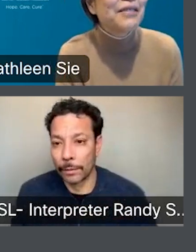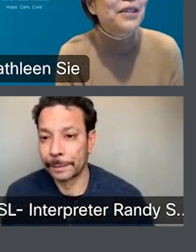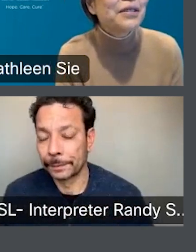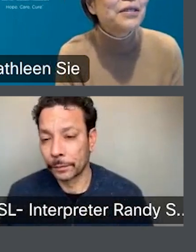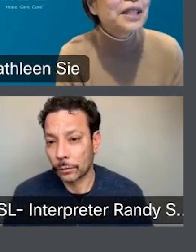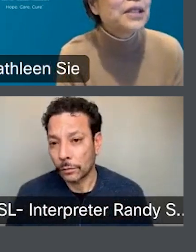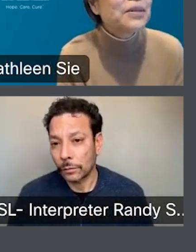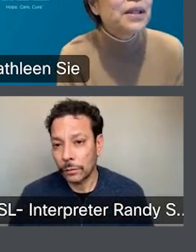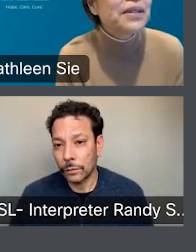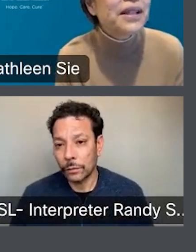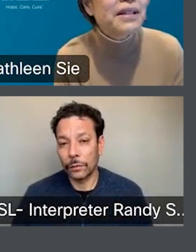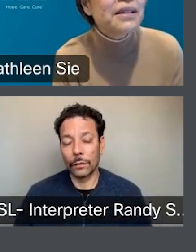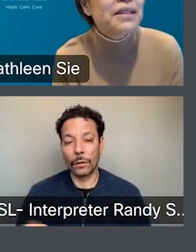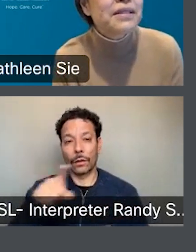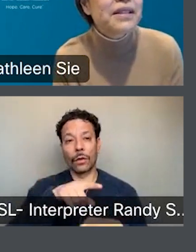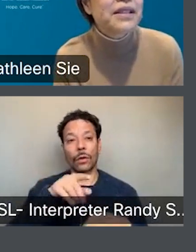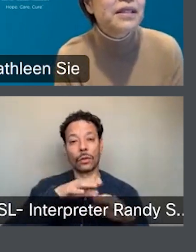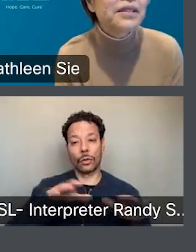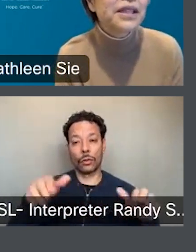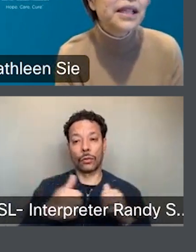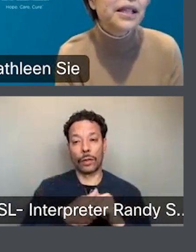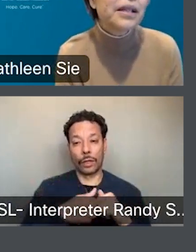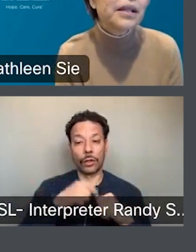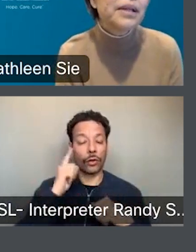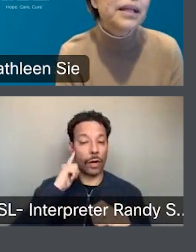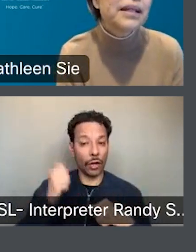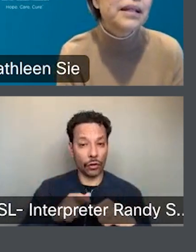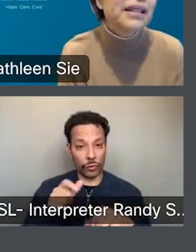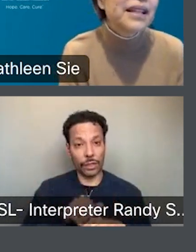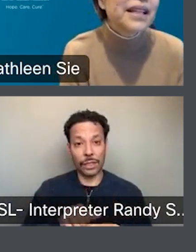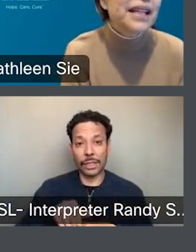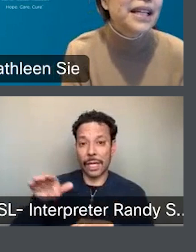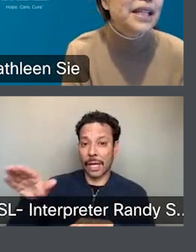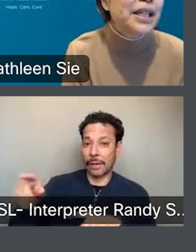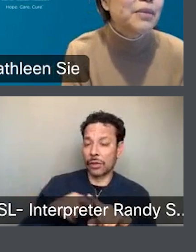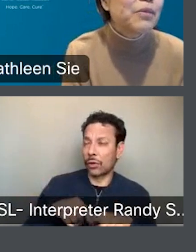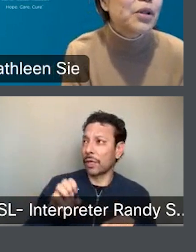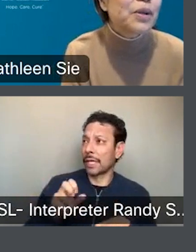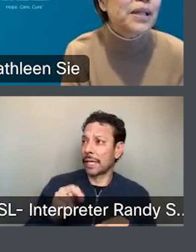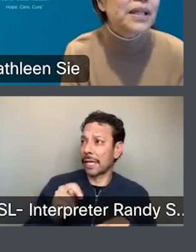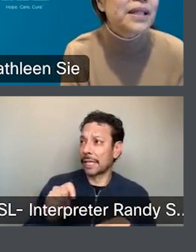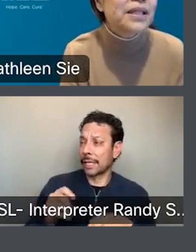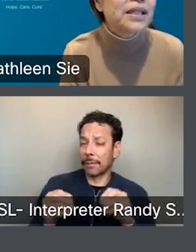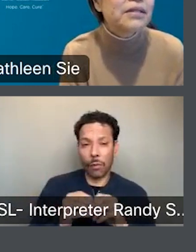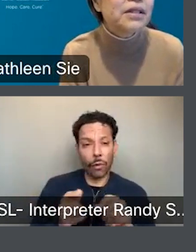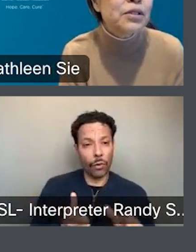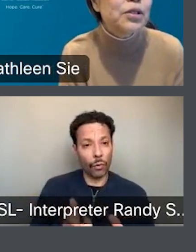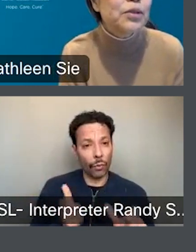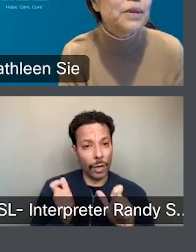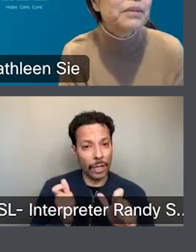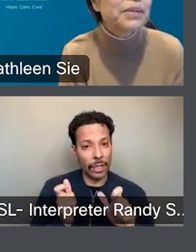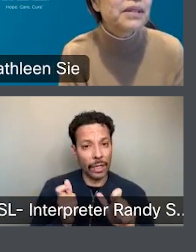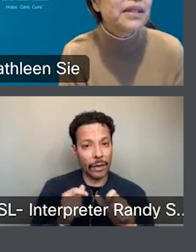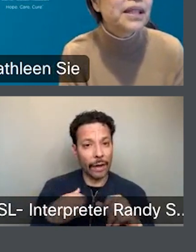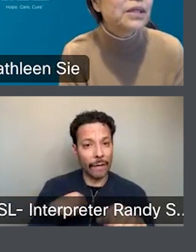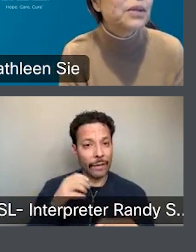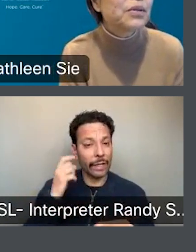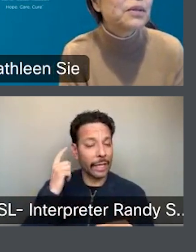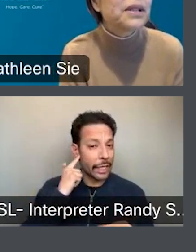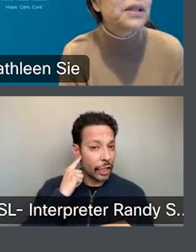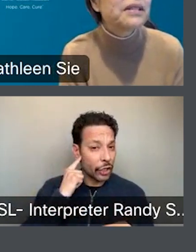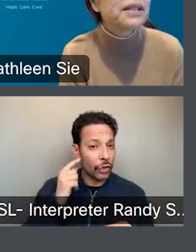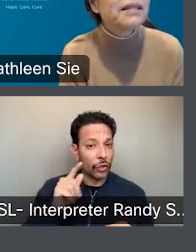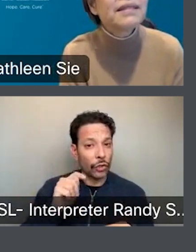For those kids with unilateral hearing loss, are you sending them to ENT more quickly to consider ear tubes compared to kids with